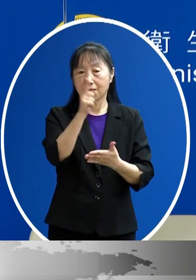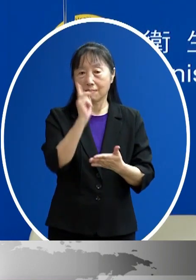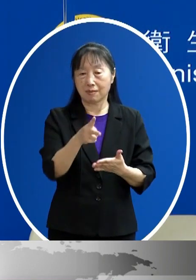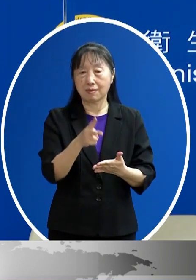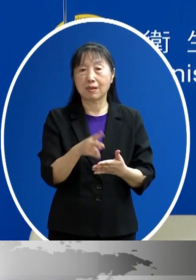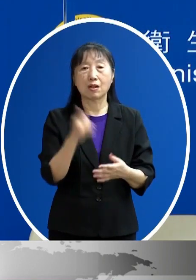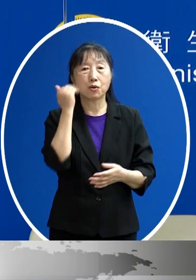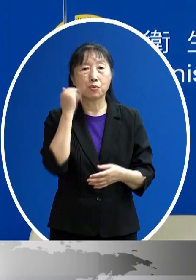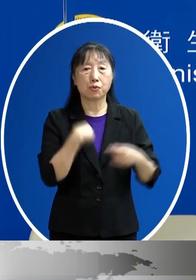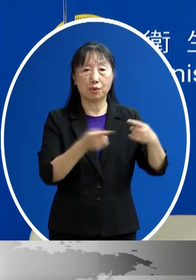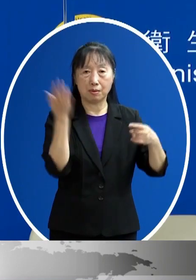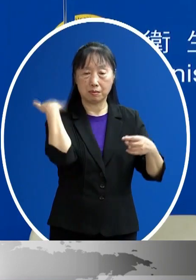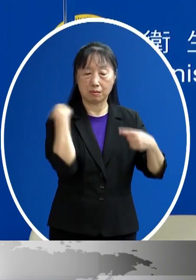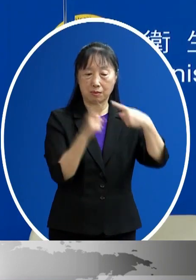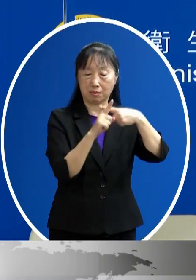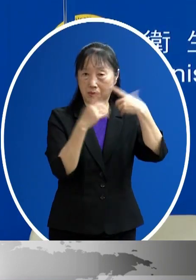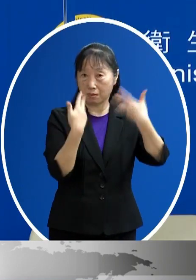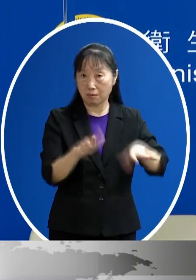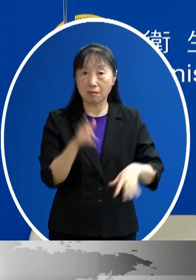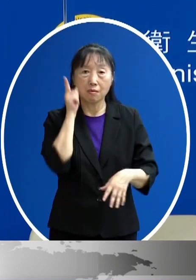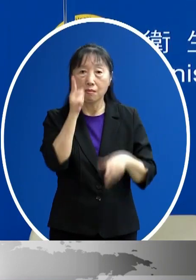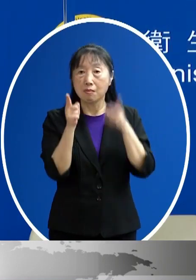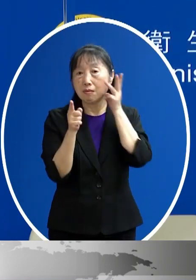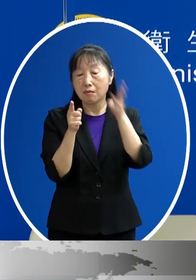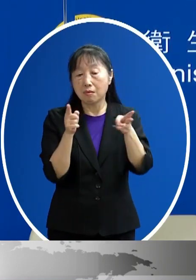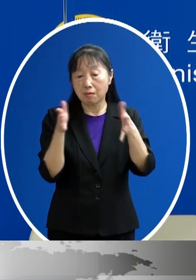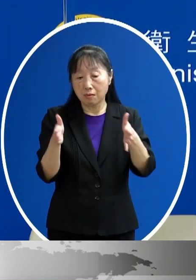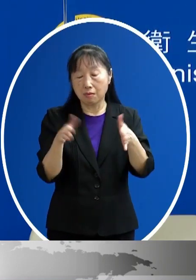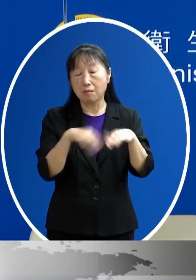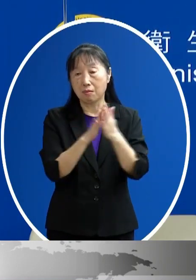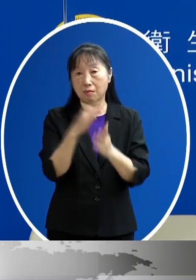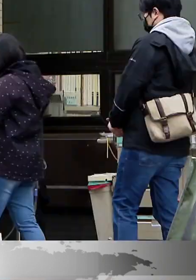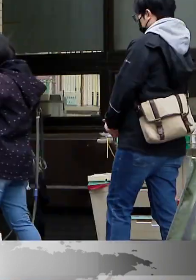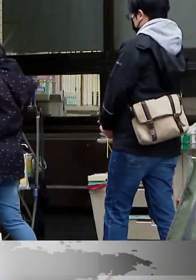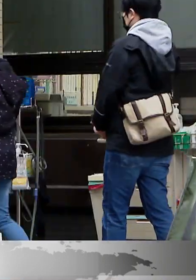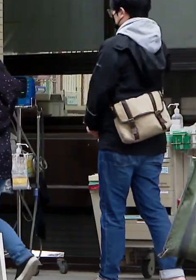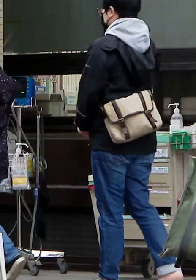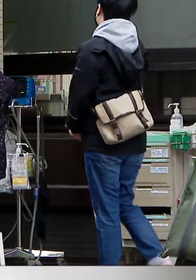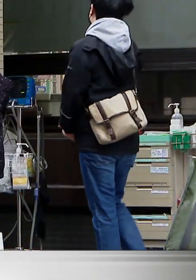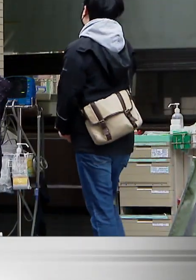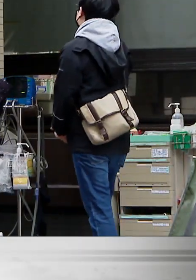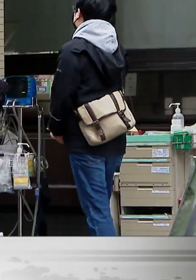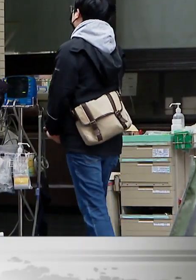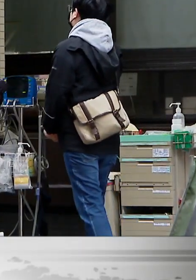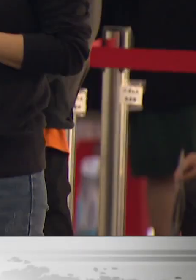a report is made, that person will be counted as a reinfection.